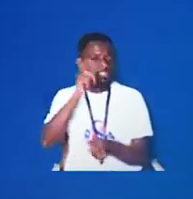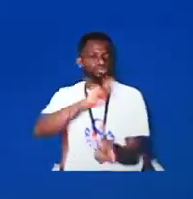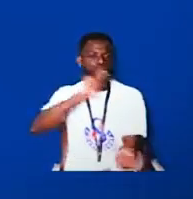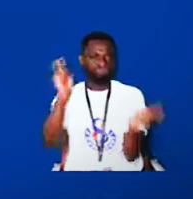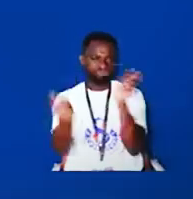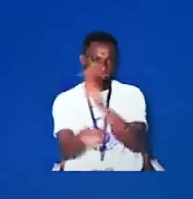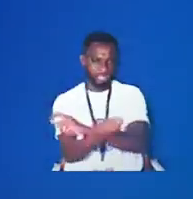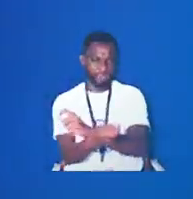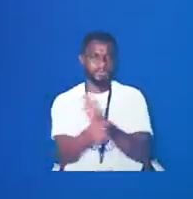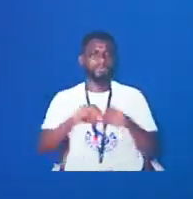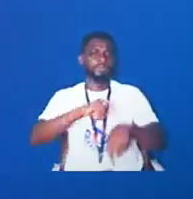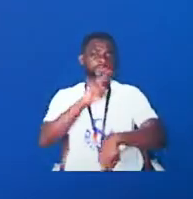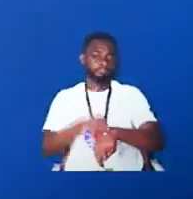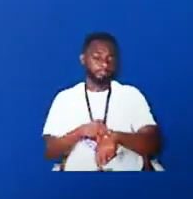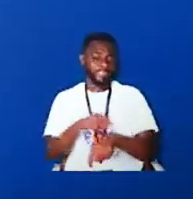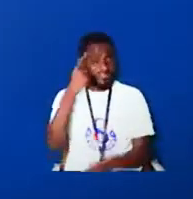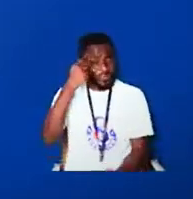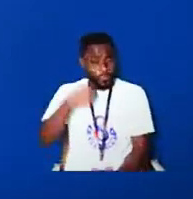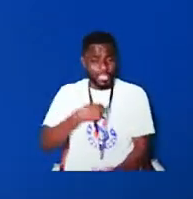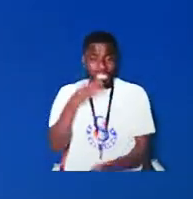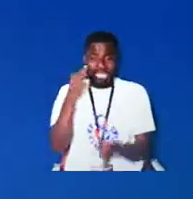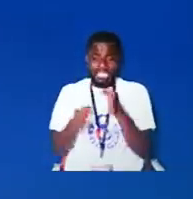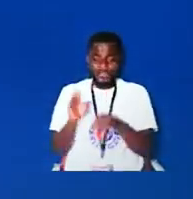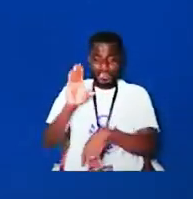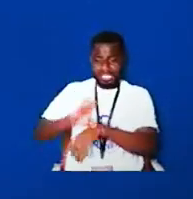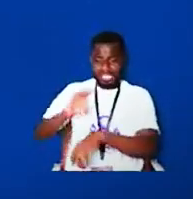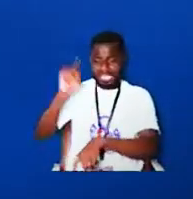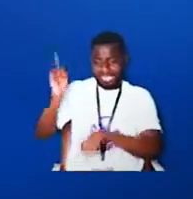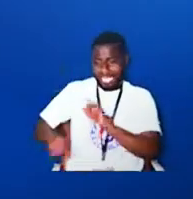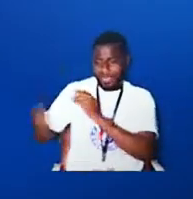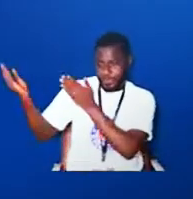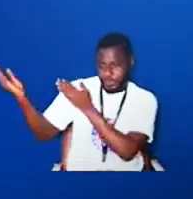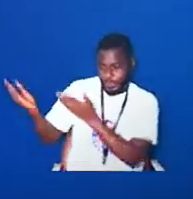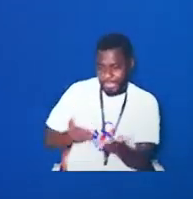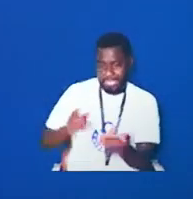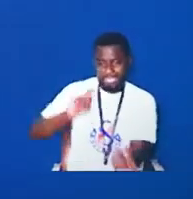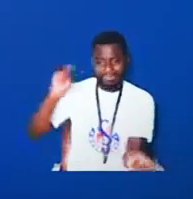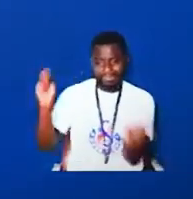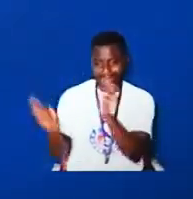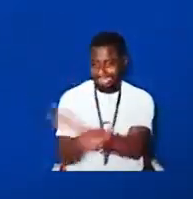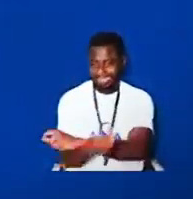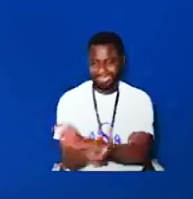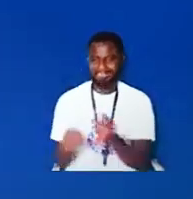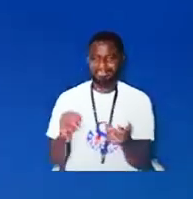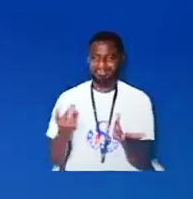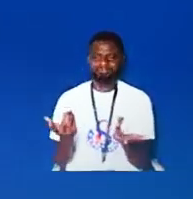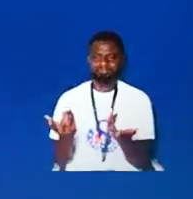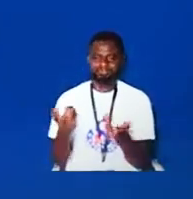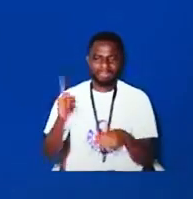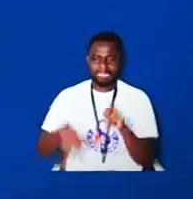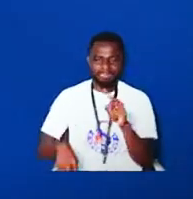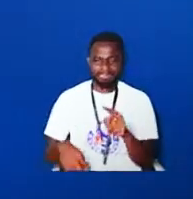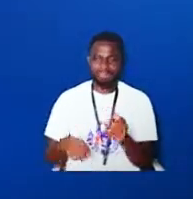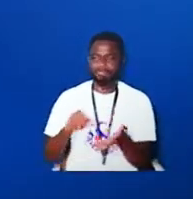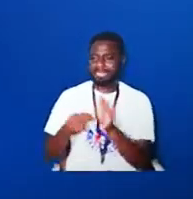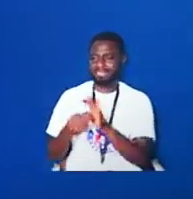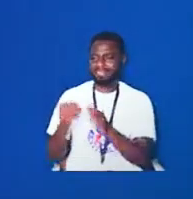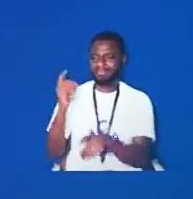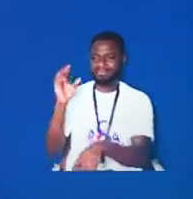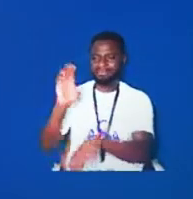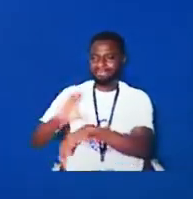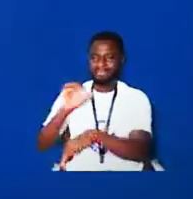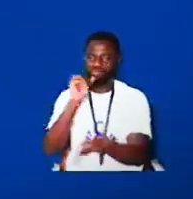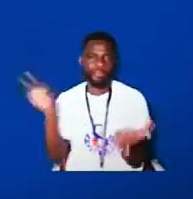me, if the church is not able to bring any transformation on the land, then the church is not relevant.